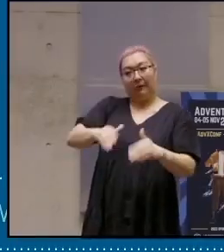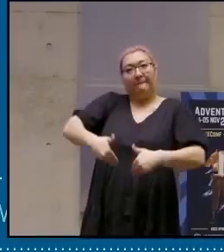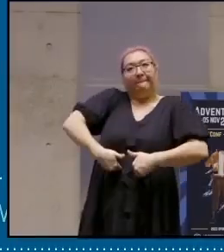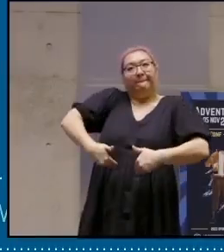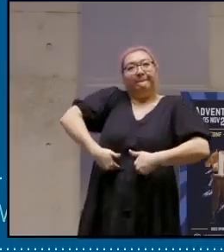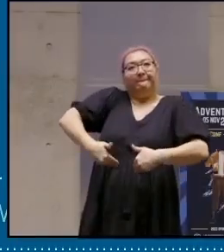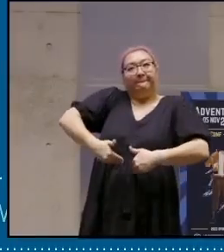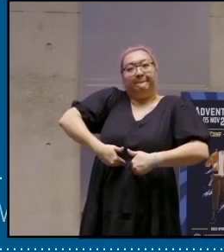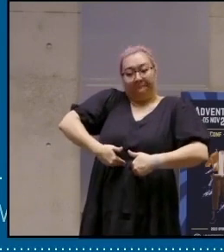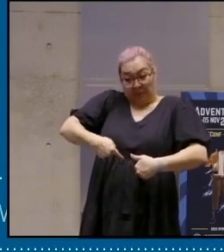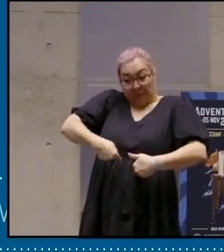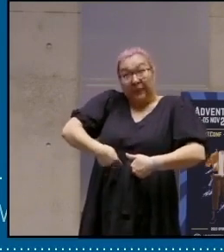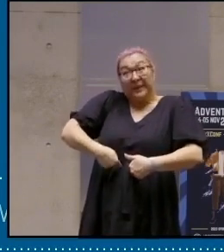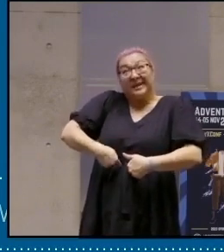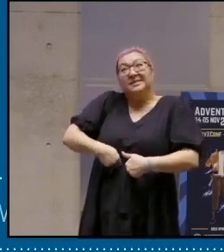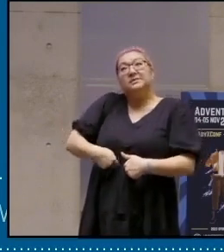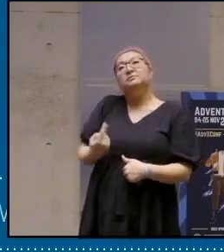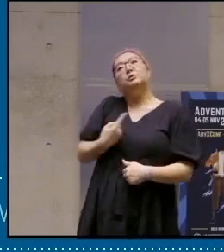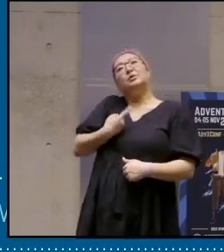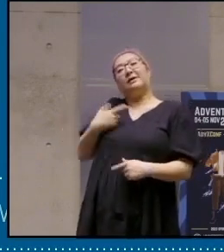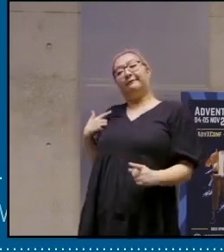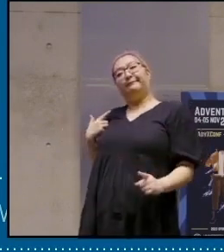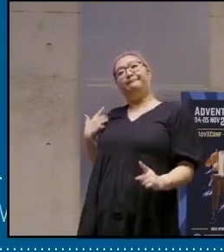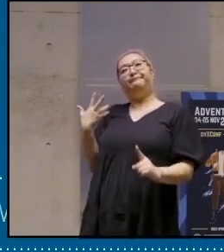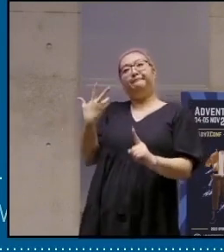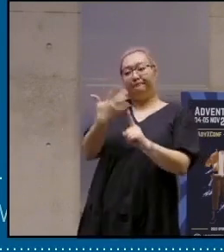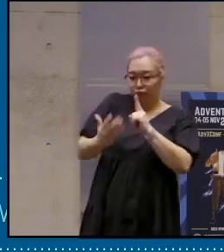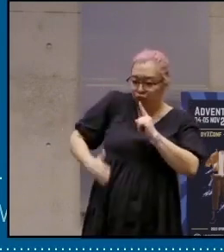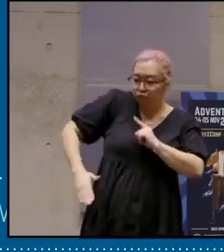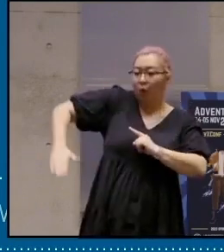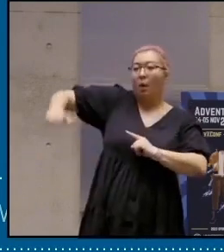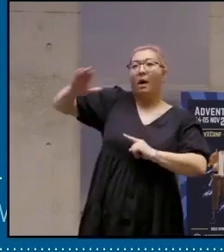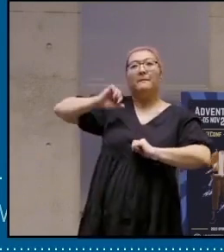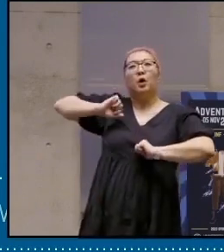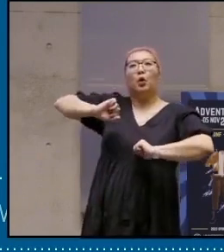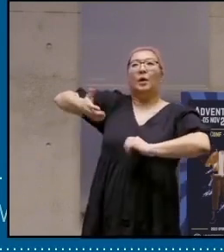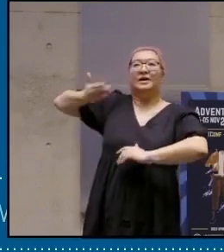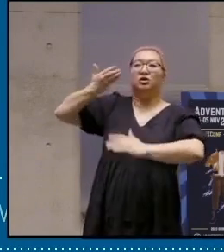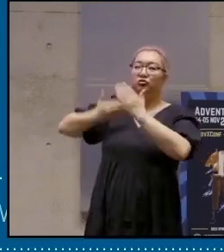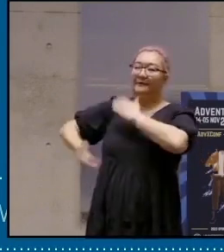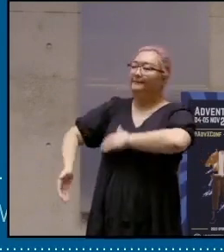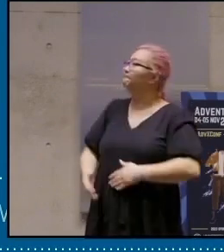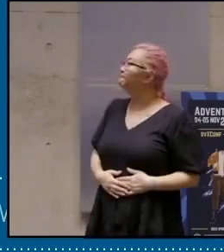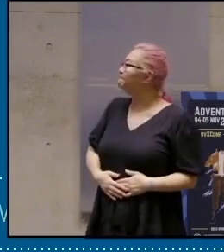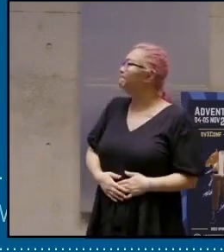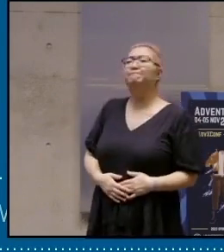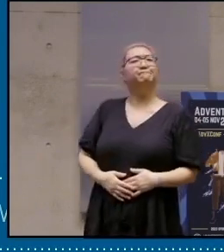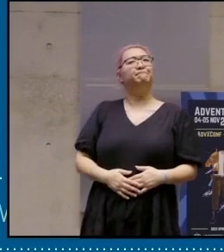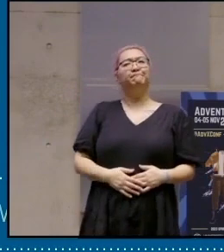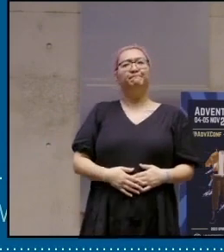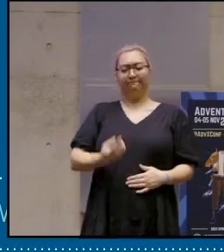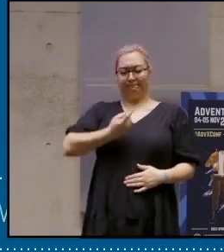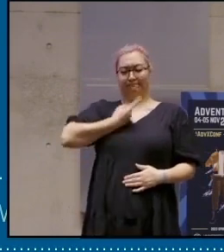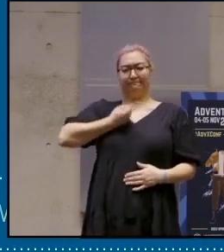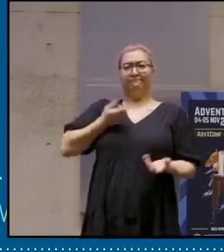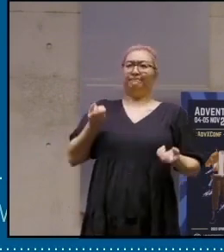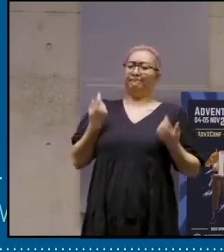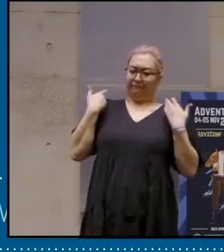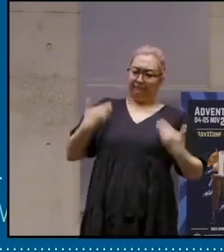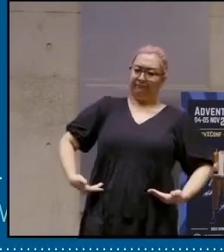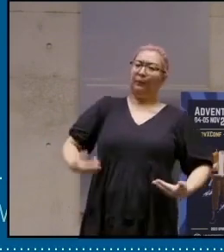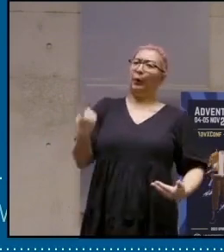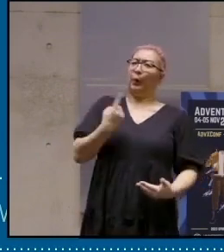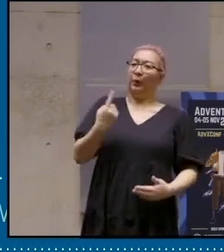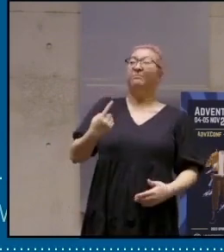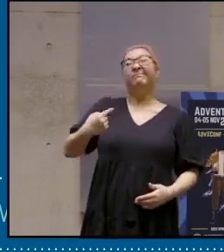be. That's what this talk is about. So, who am I to cover this topic? I am coming to you as a peer.